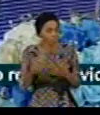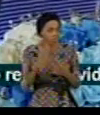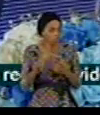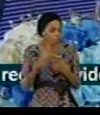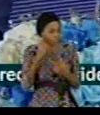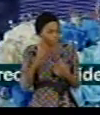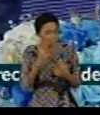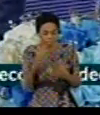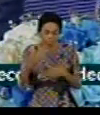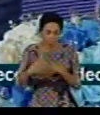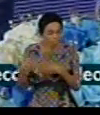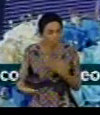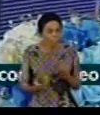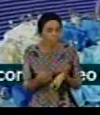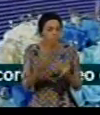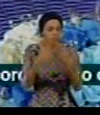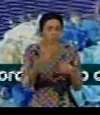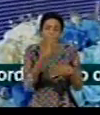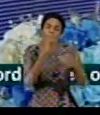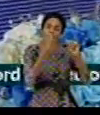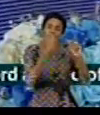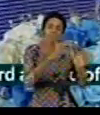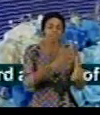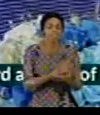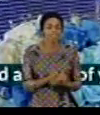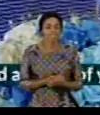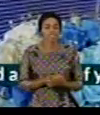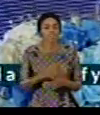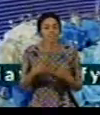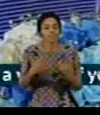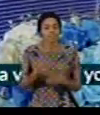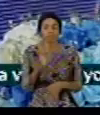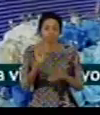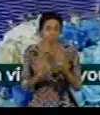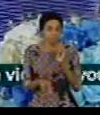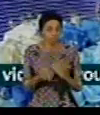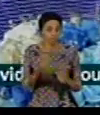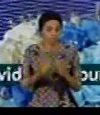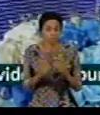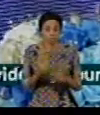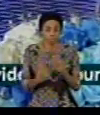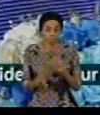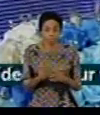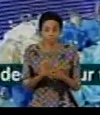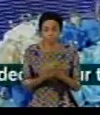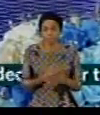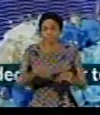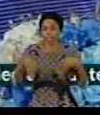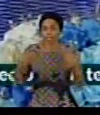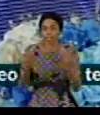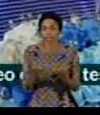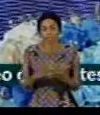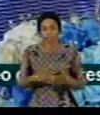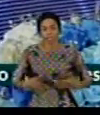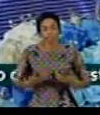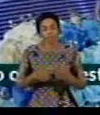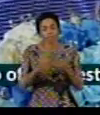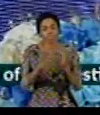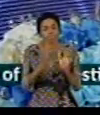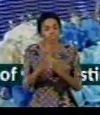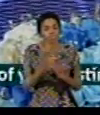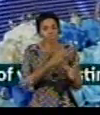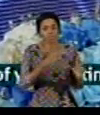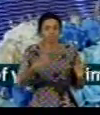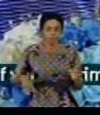days, by tomorrow, 3 p.m., on this ground by my left-hand side, there is a program for you,